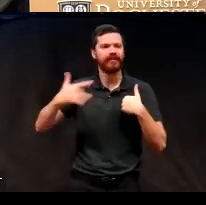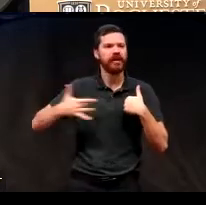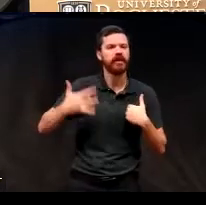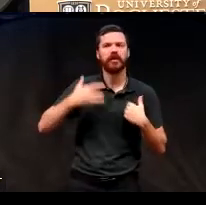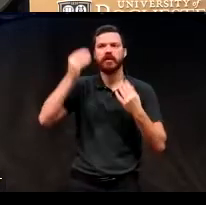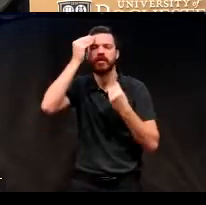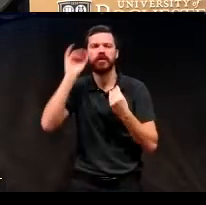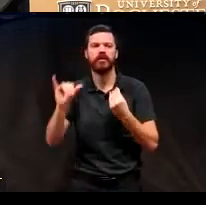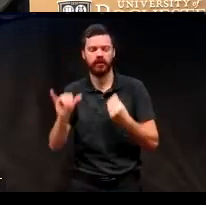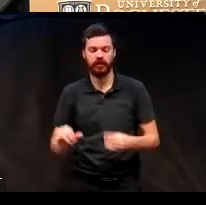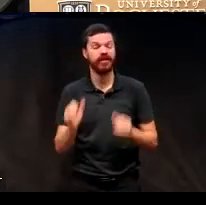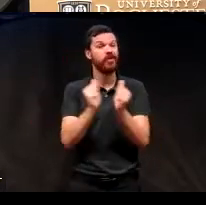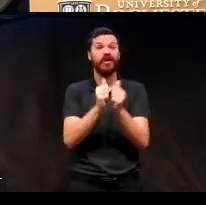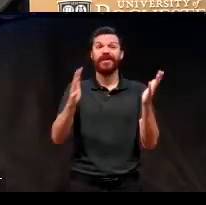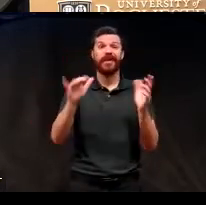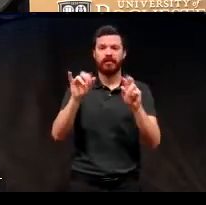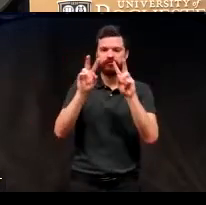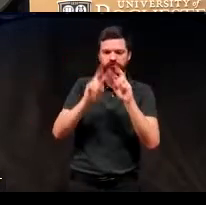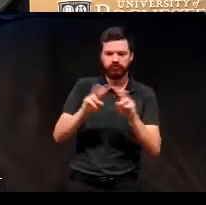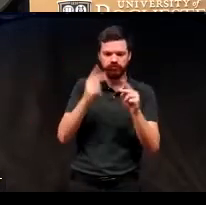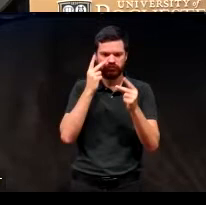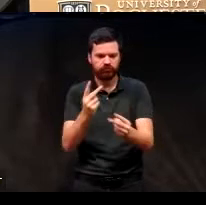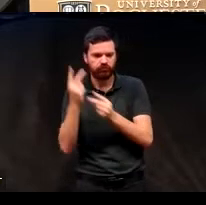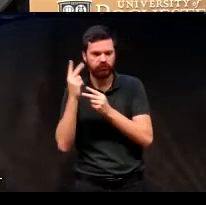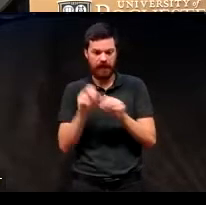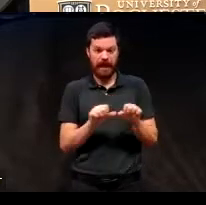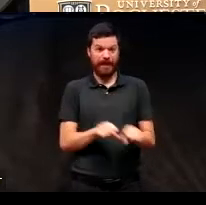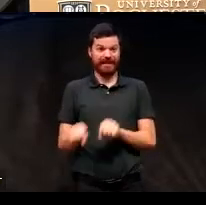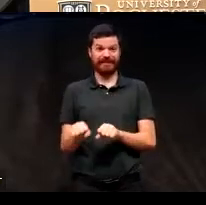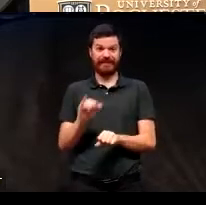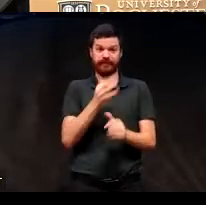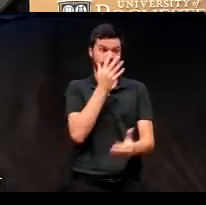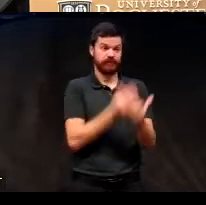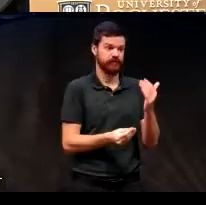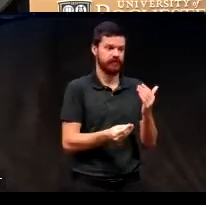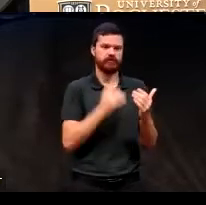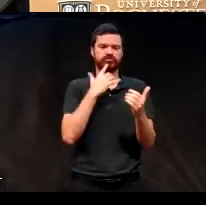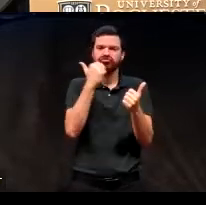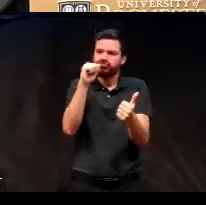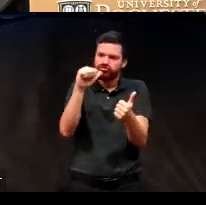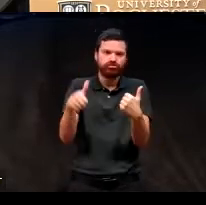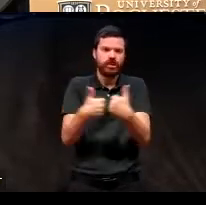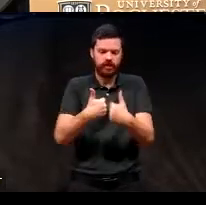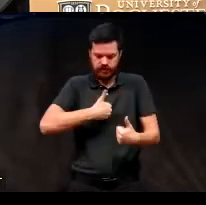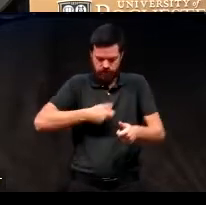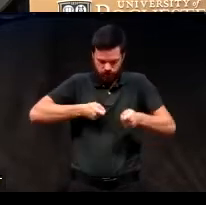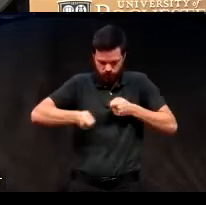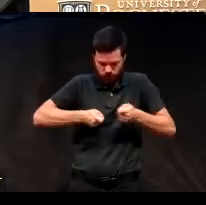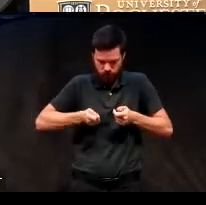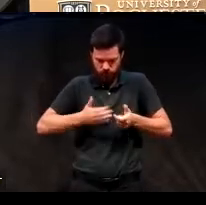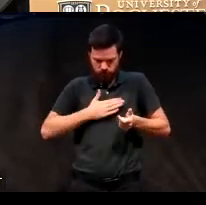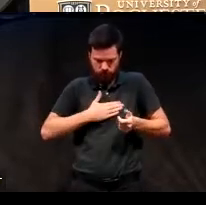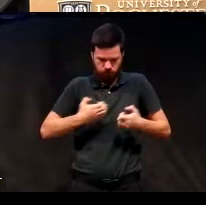this reflective functioning capacity, it's very hard for you to self-regulate and control